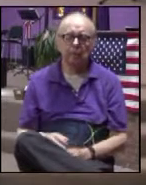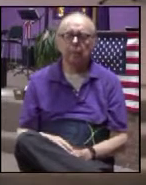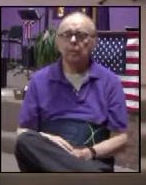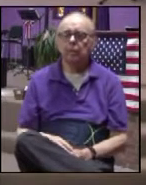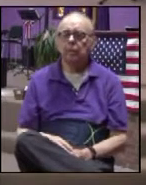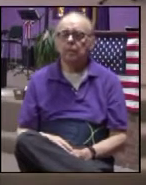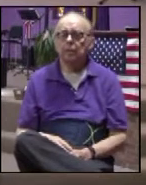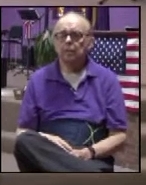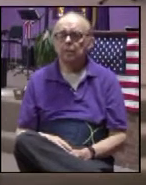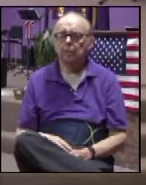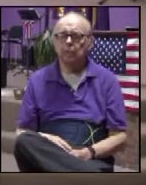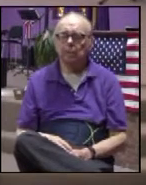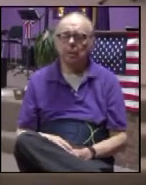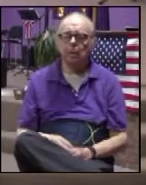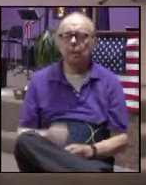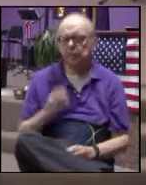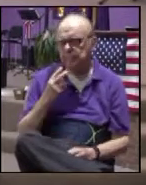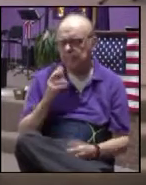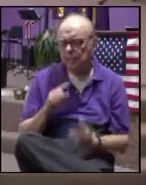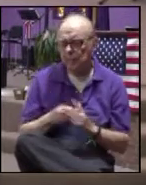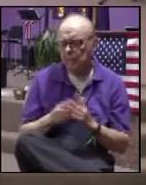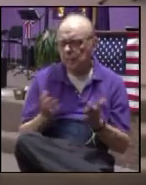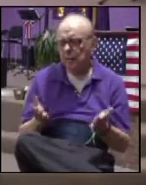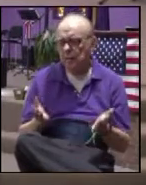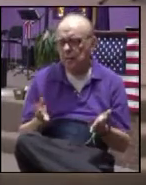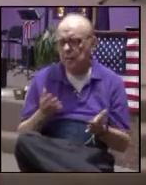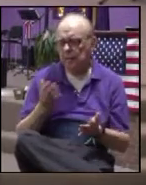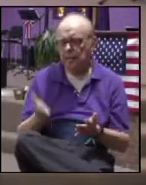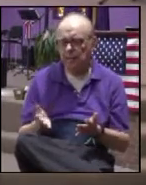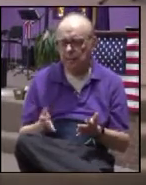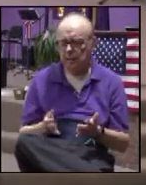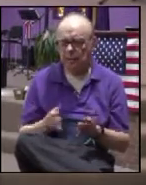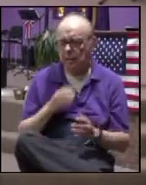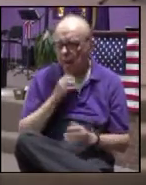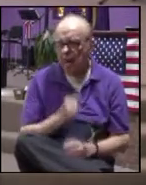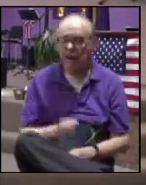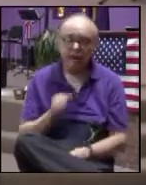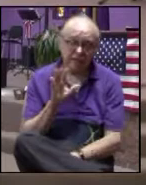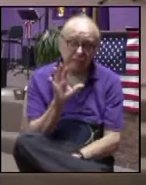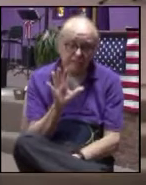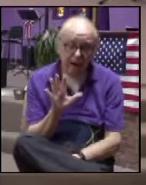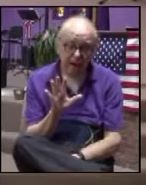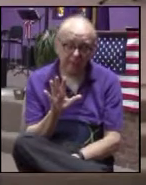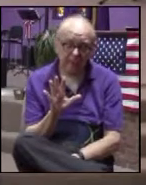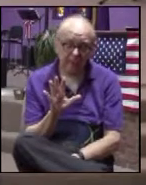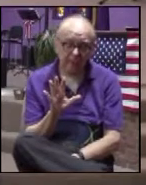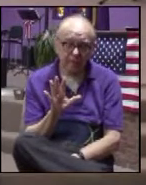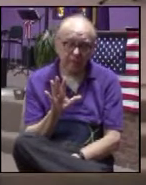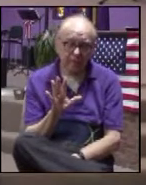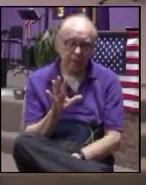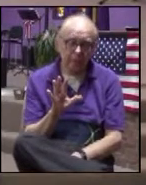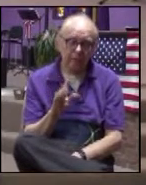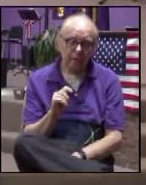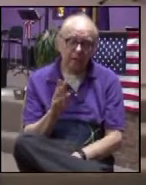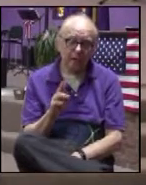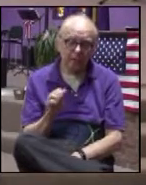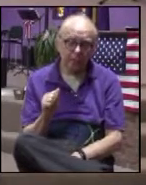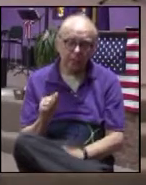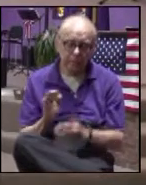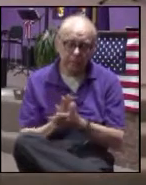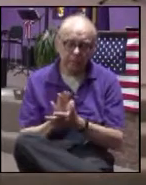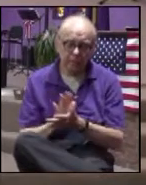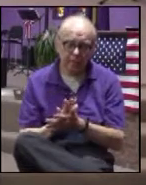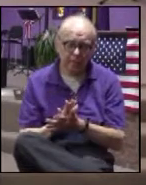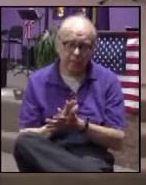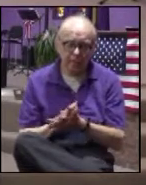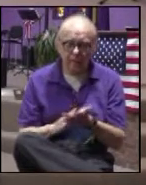Deuteronomy. You started there at the age of 5 in the Torah school. And